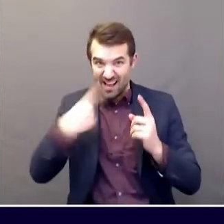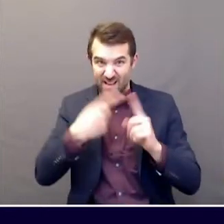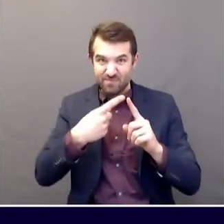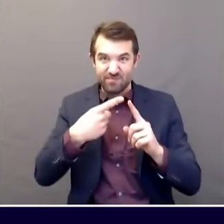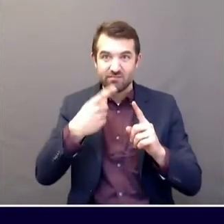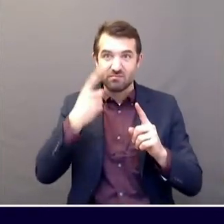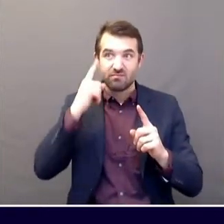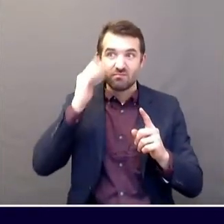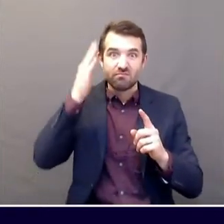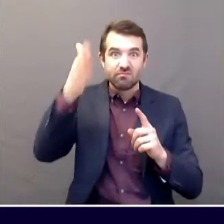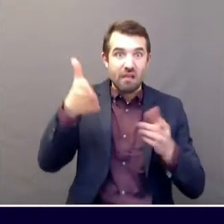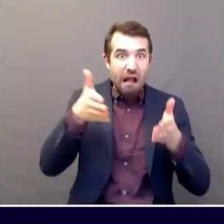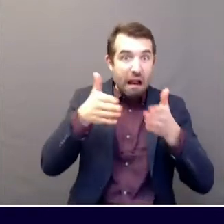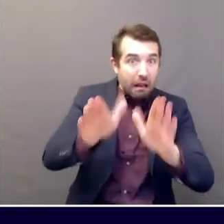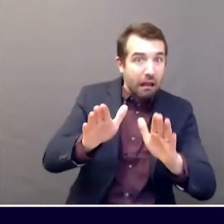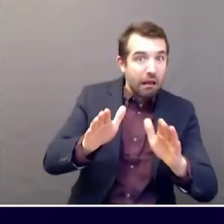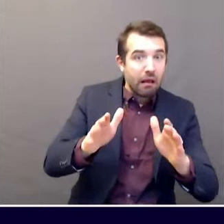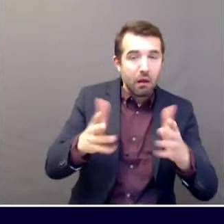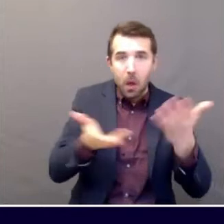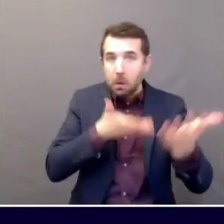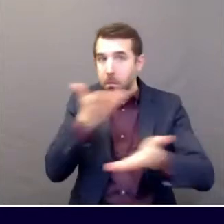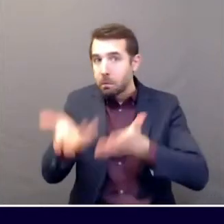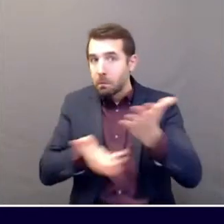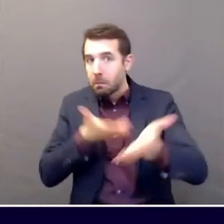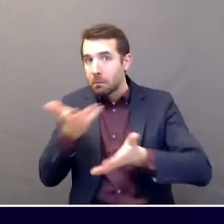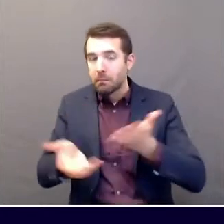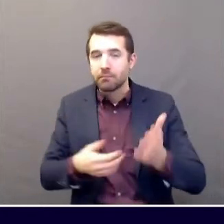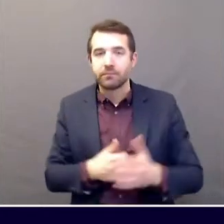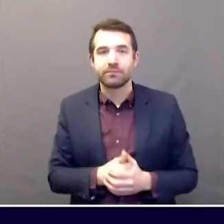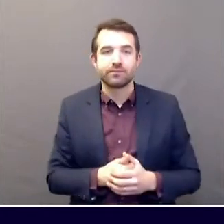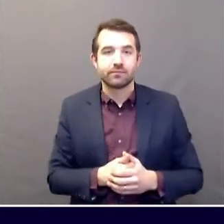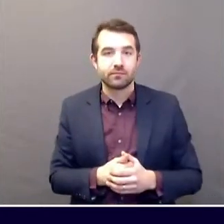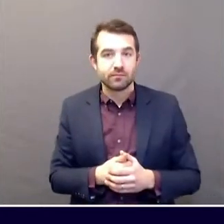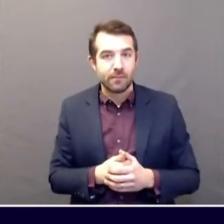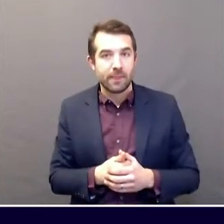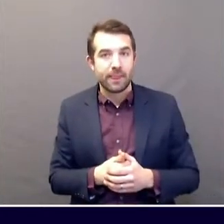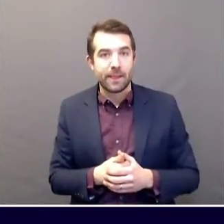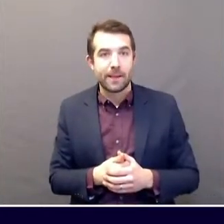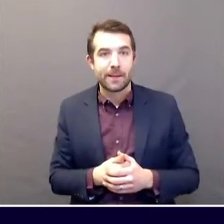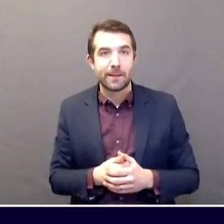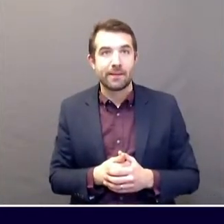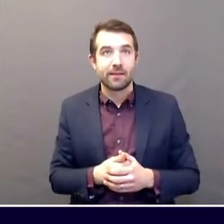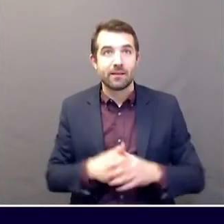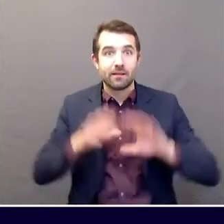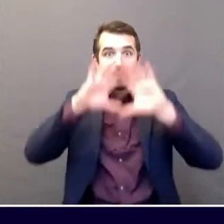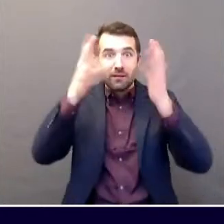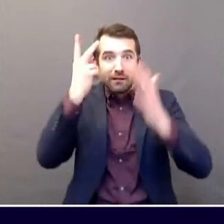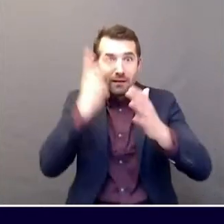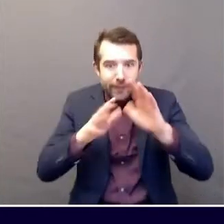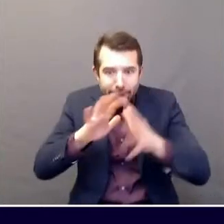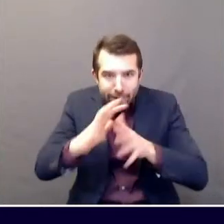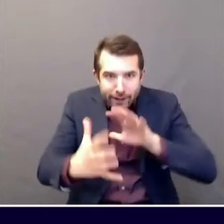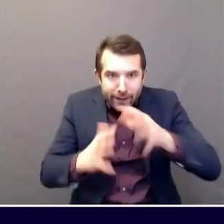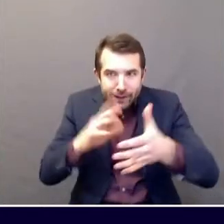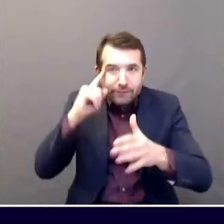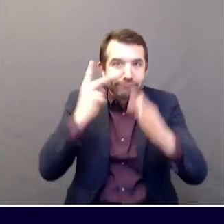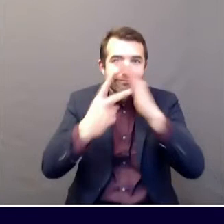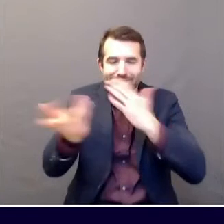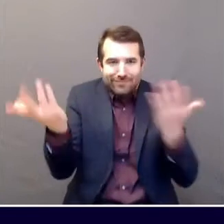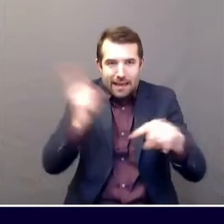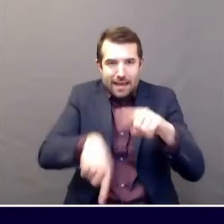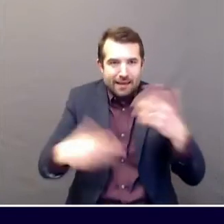Crystal ball question, Steve. Let's wait and